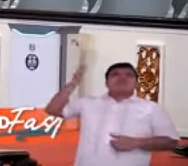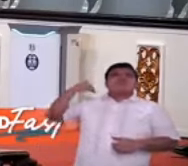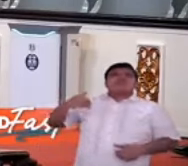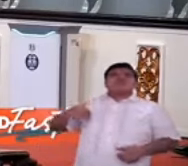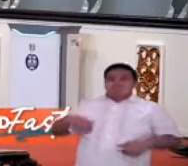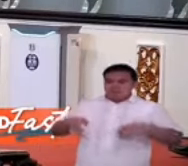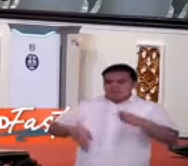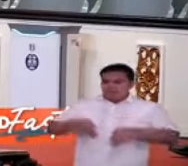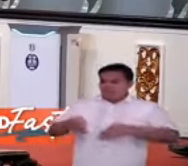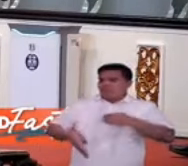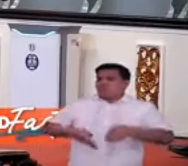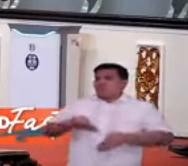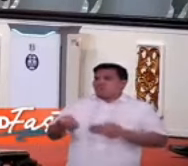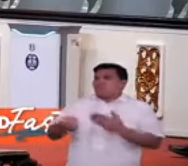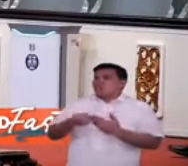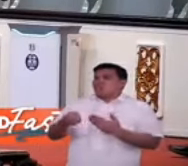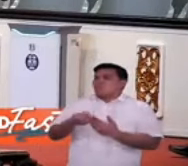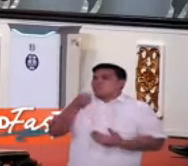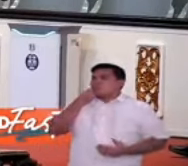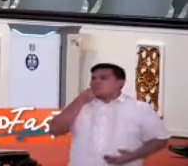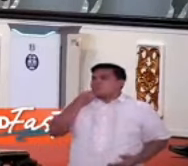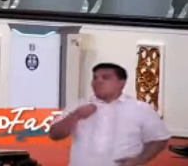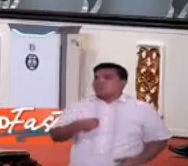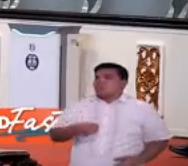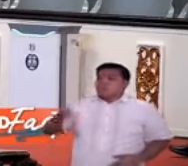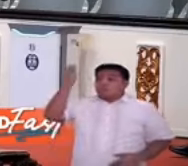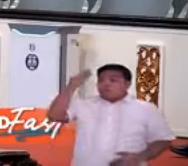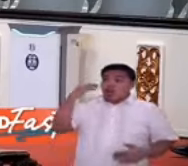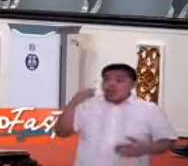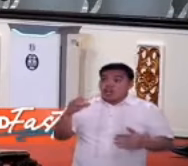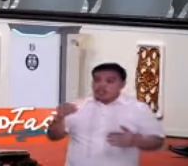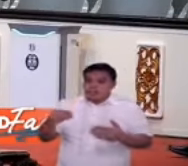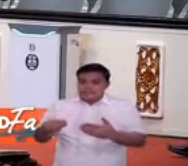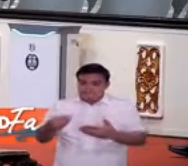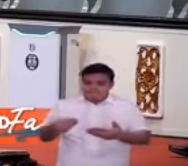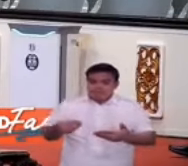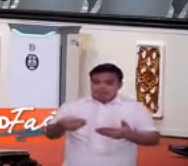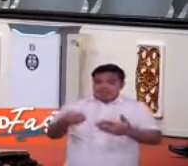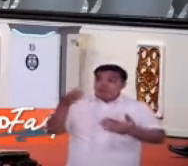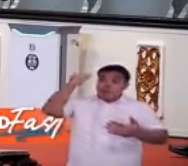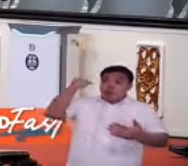Gone are the days of simple eating. Kaon ta? Before mo kaon?